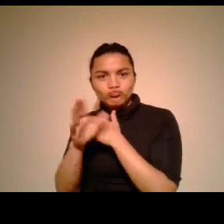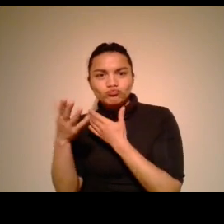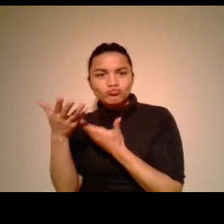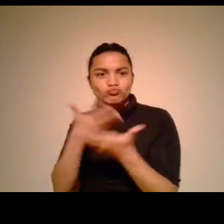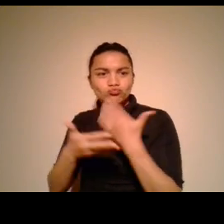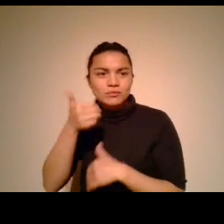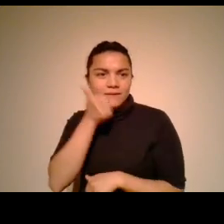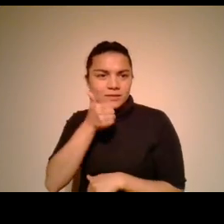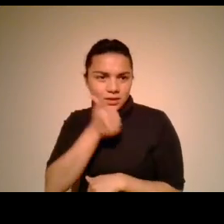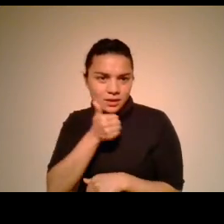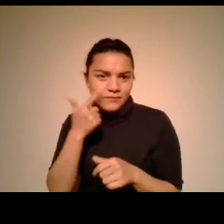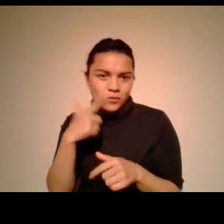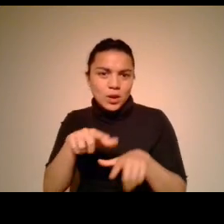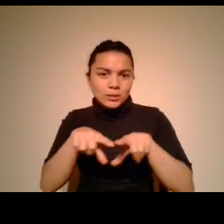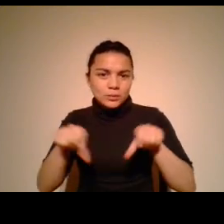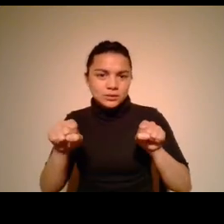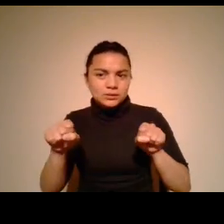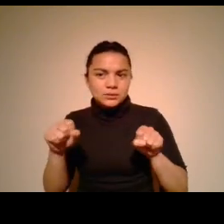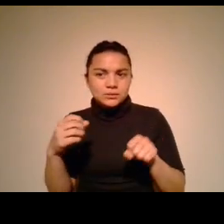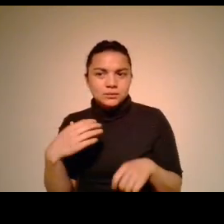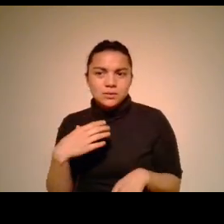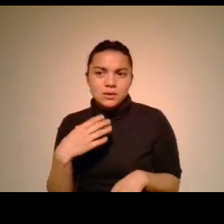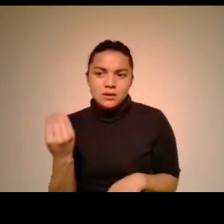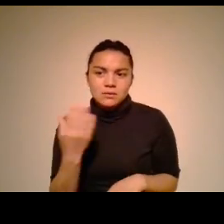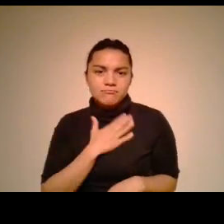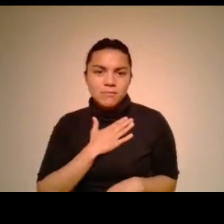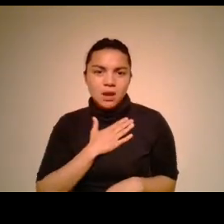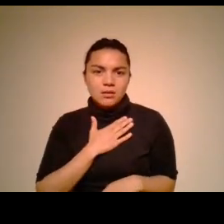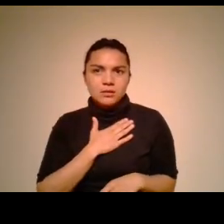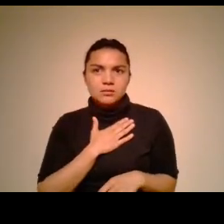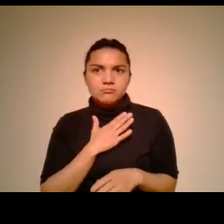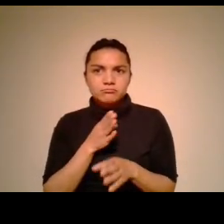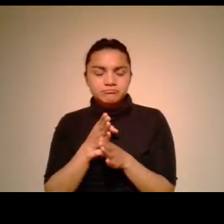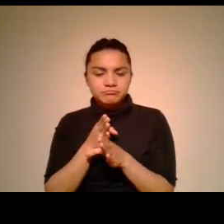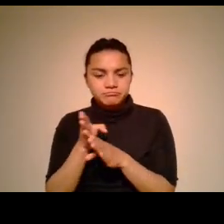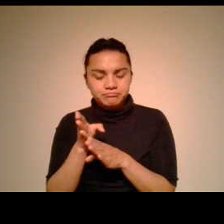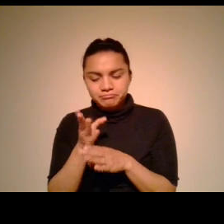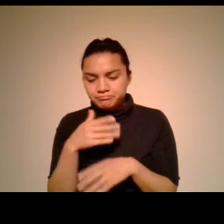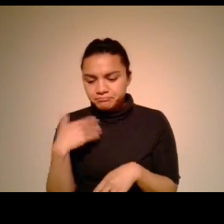me especially as a sort of very